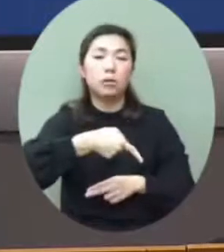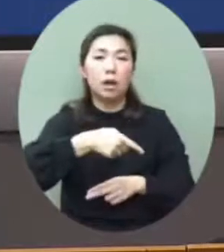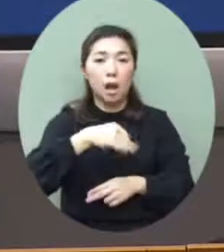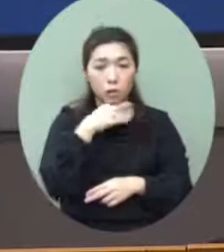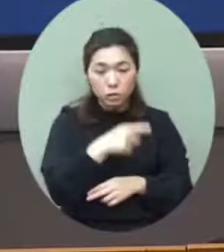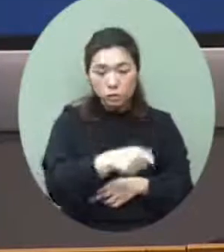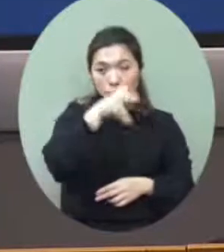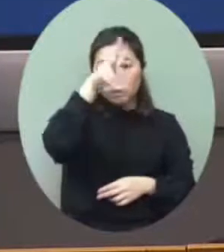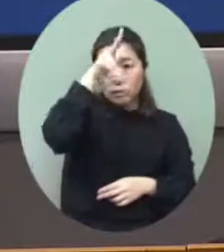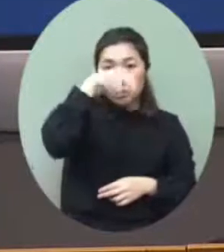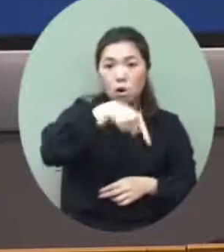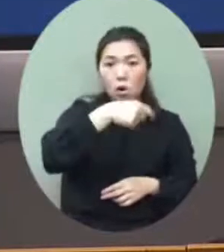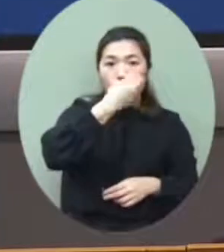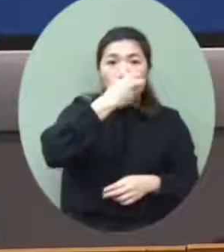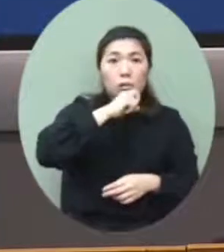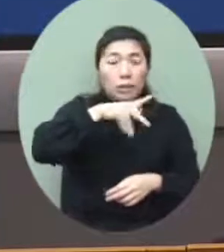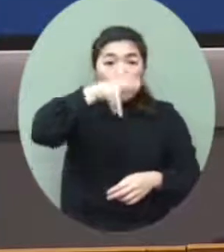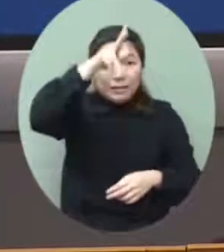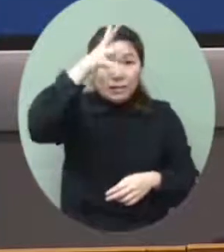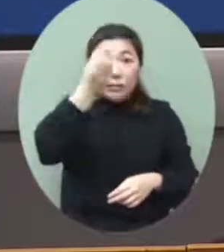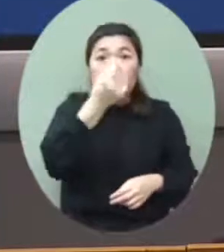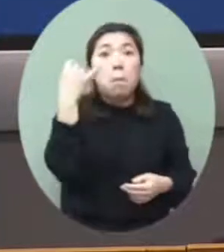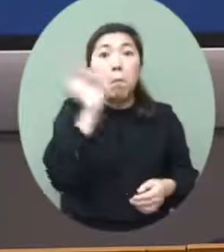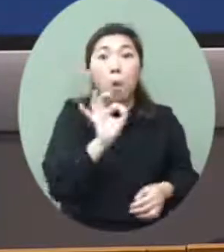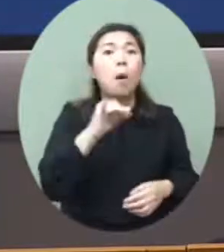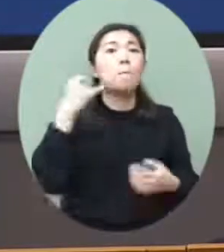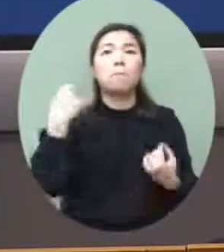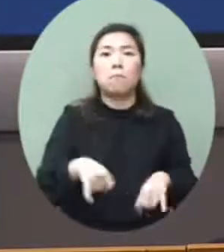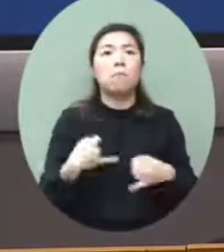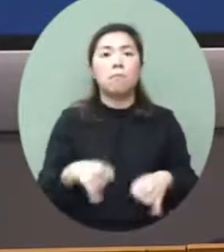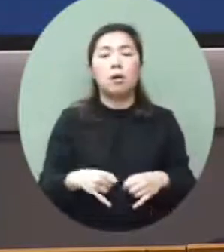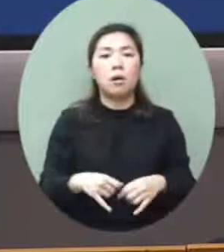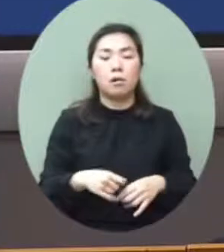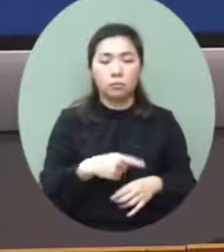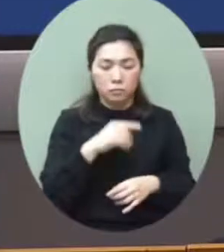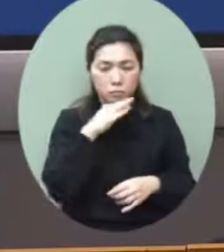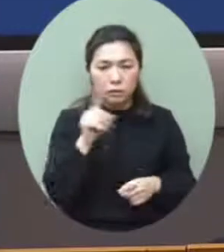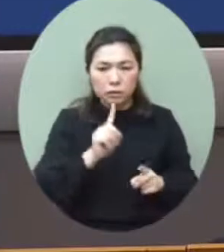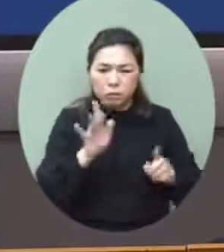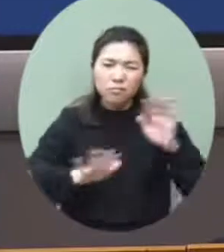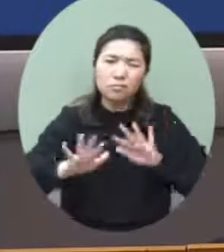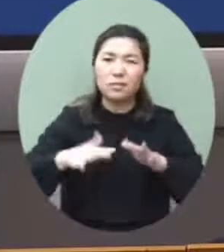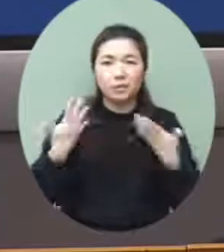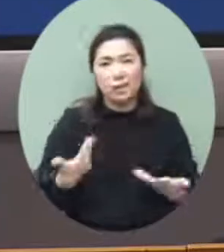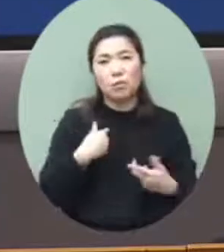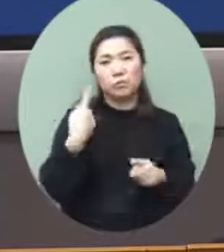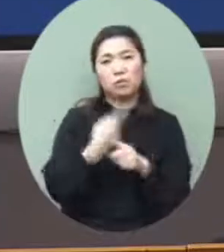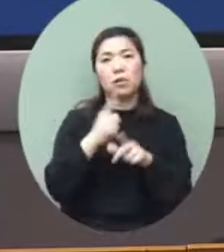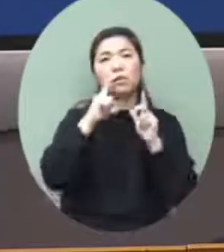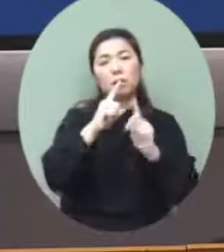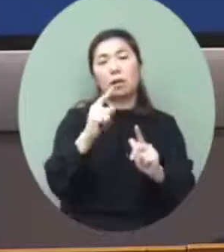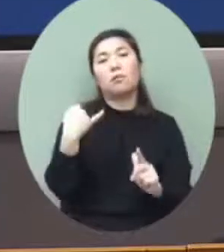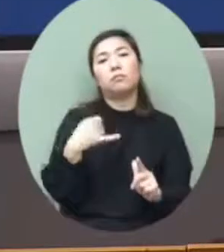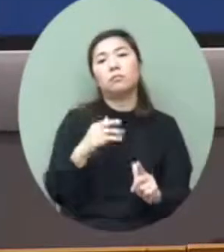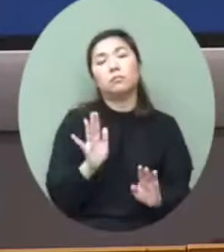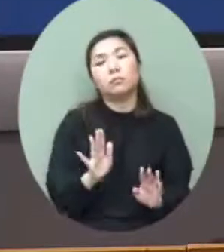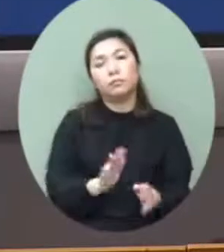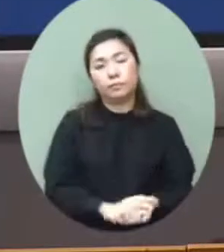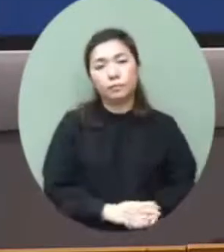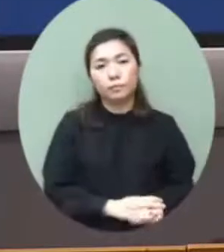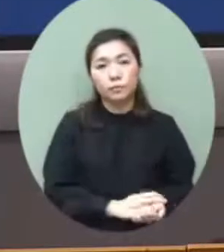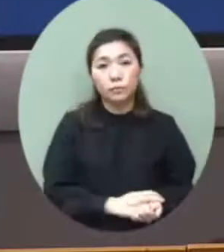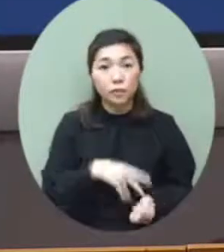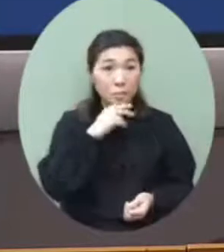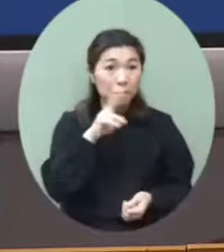decided by the central government, and the Hong Kong SAL must